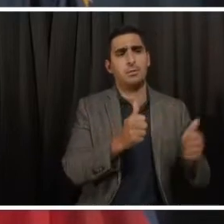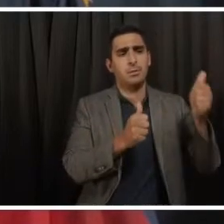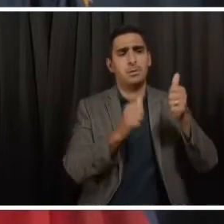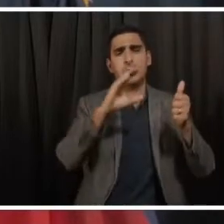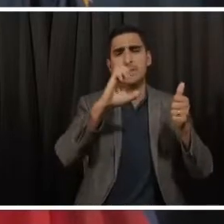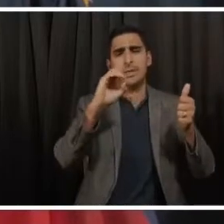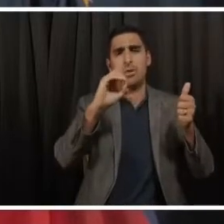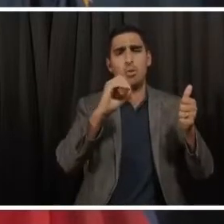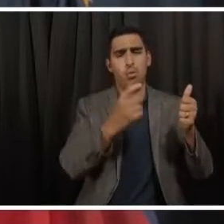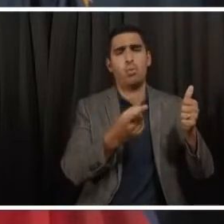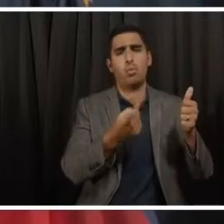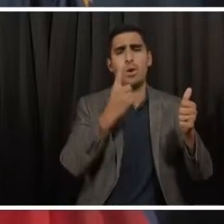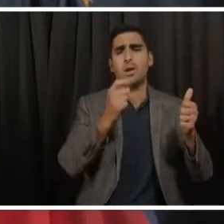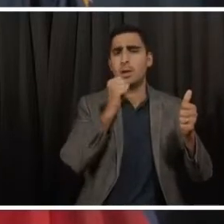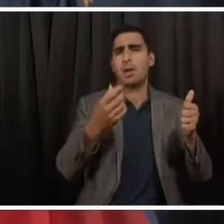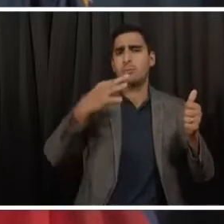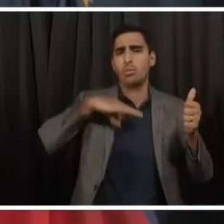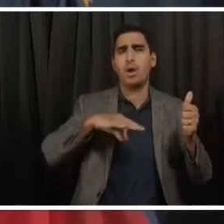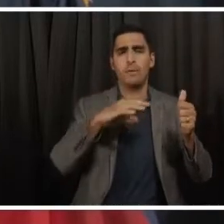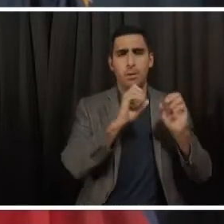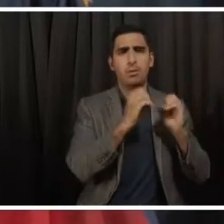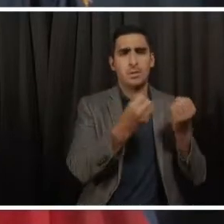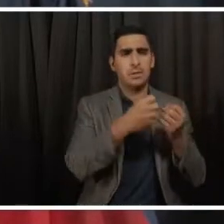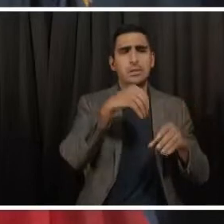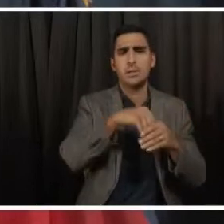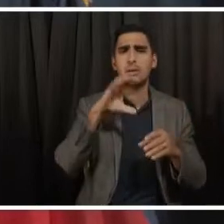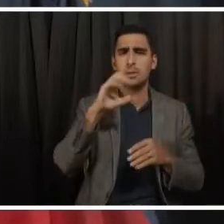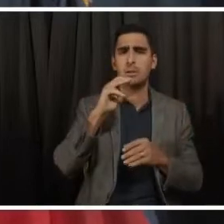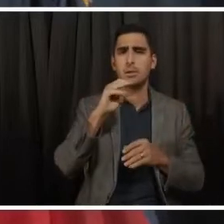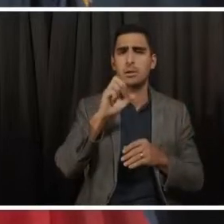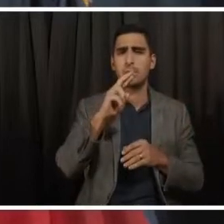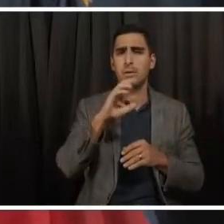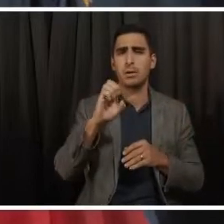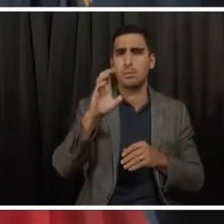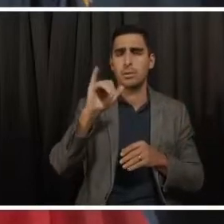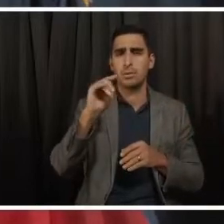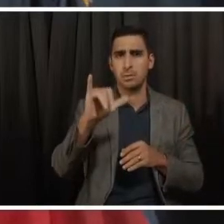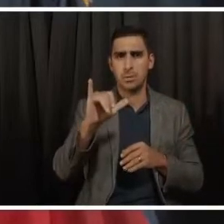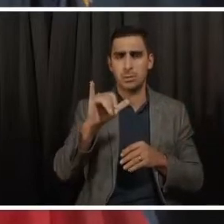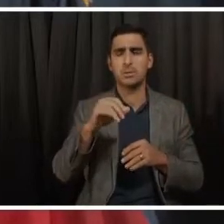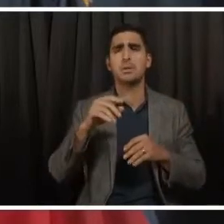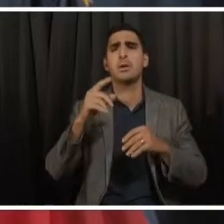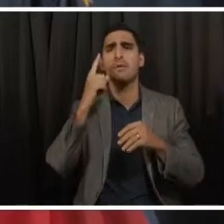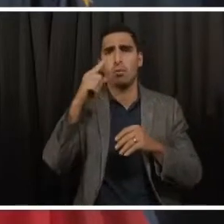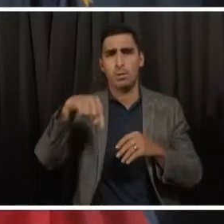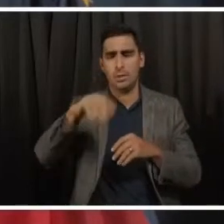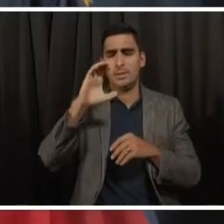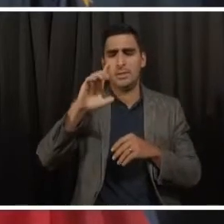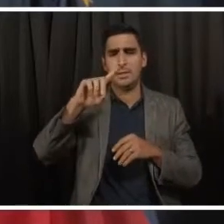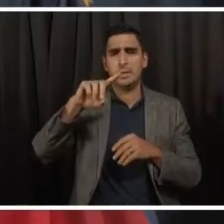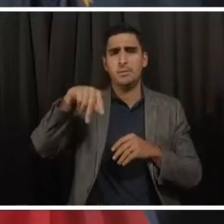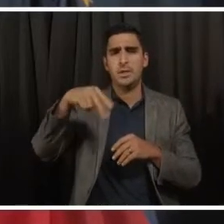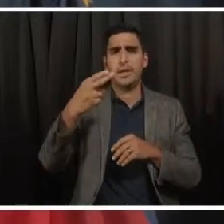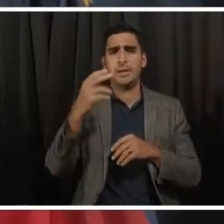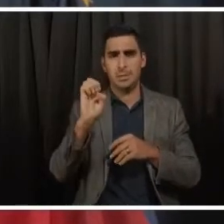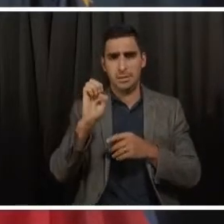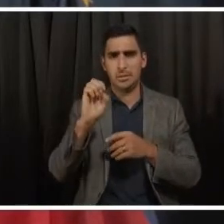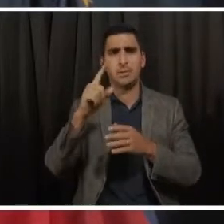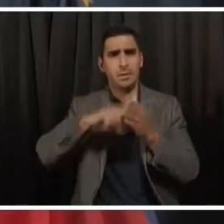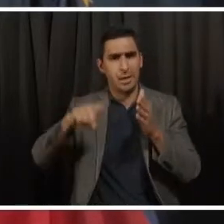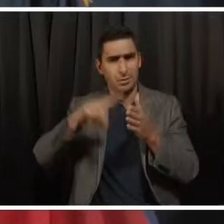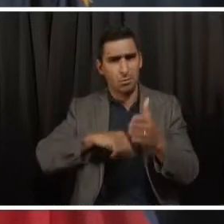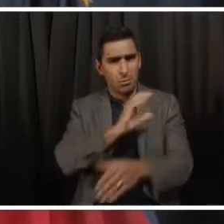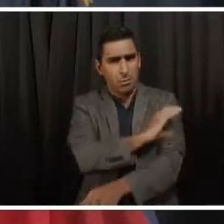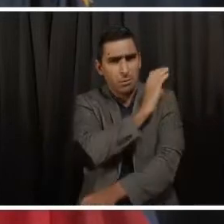nonprofit in Commerce City. We talked about the CDPHE canceling a clinic on Saturday. We heard from